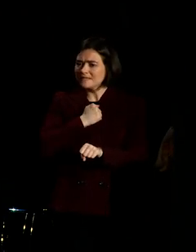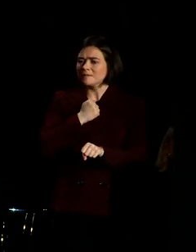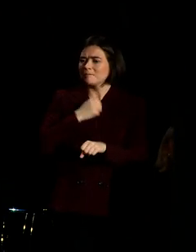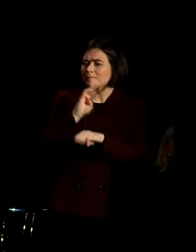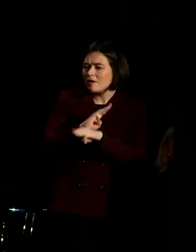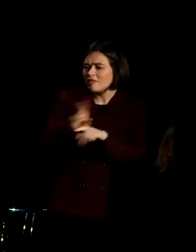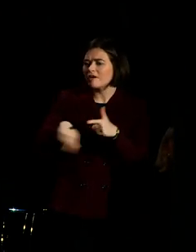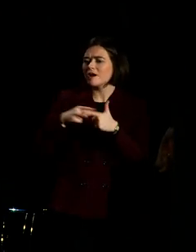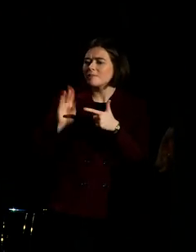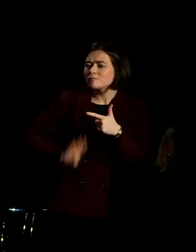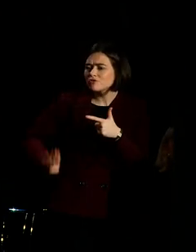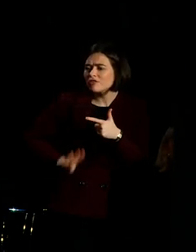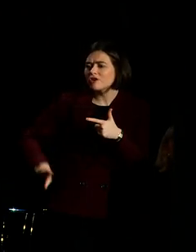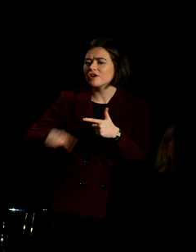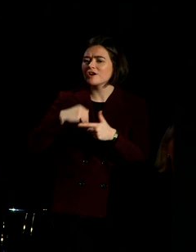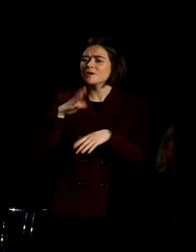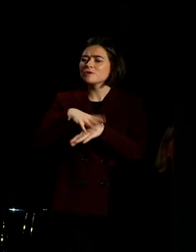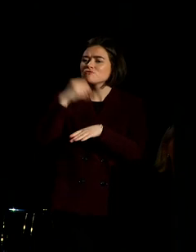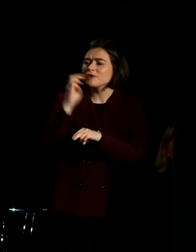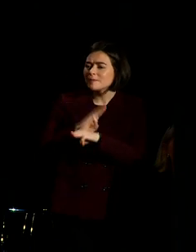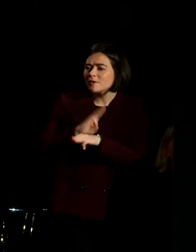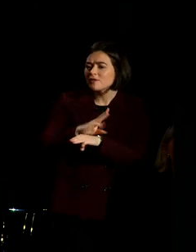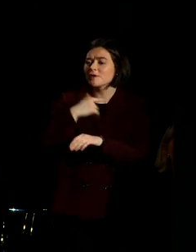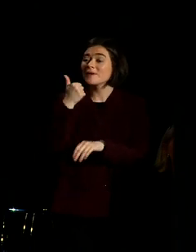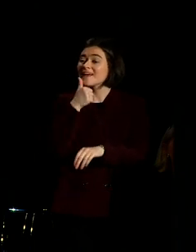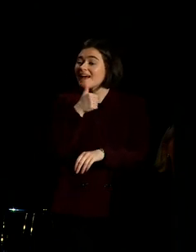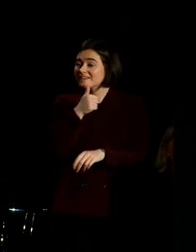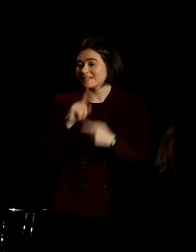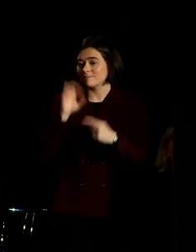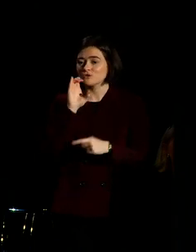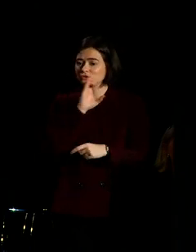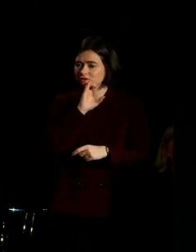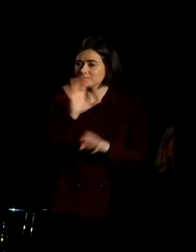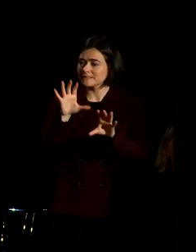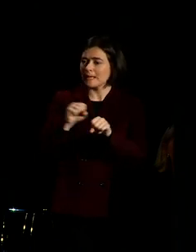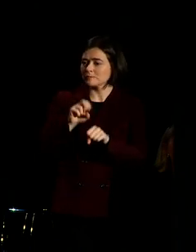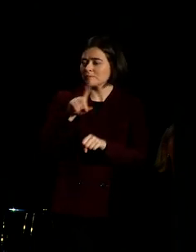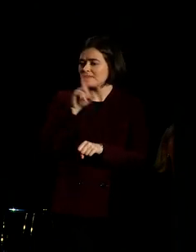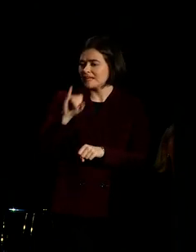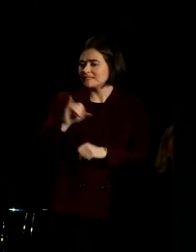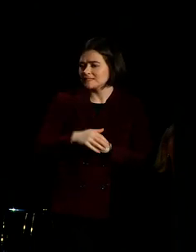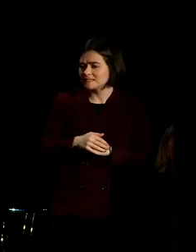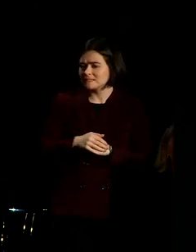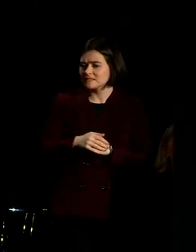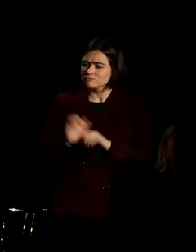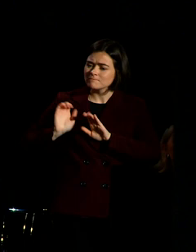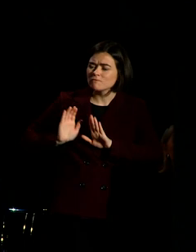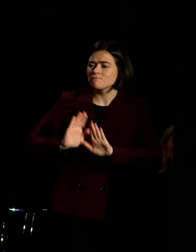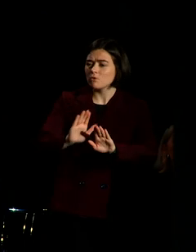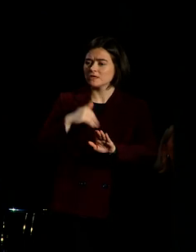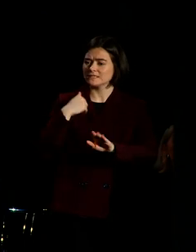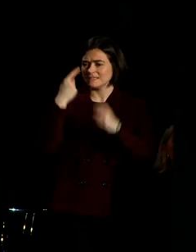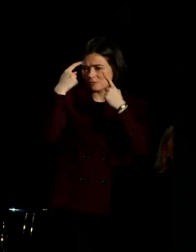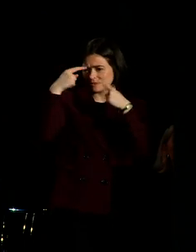mother, brother, grandmother, aunt, and cousin. We were herded into cattle